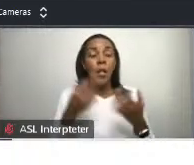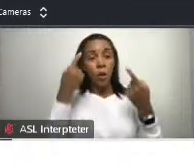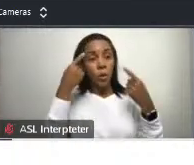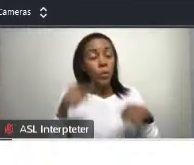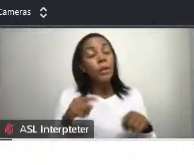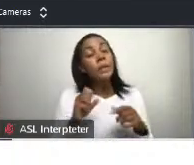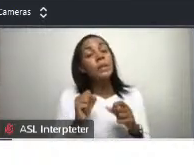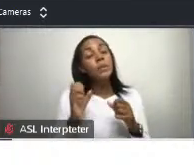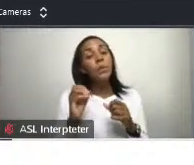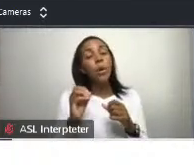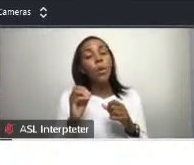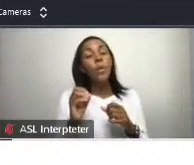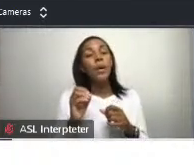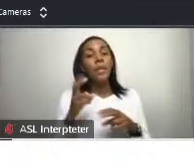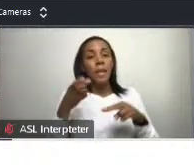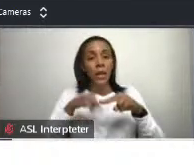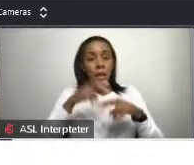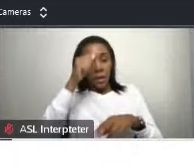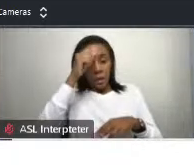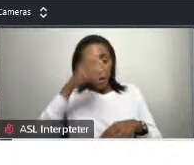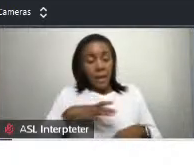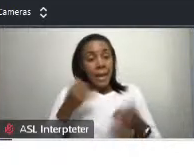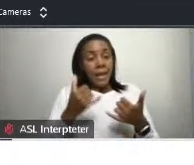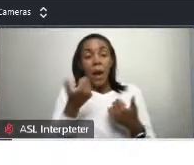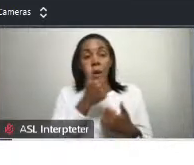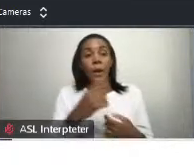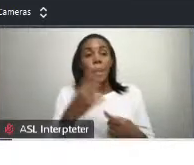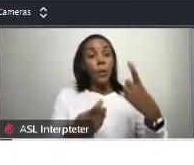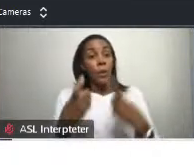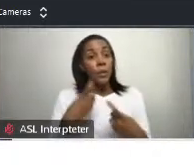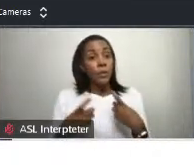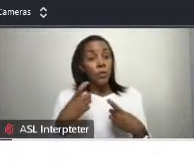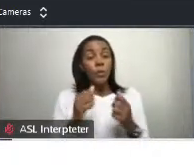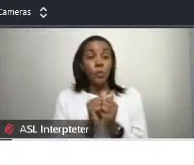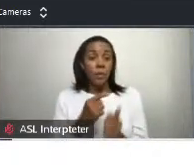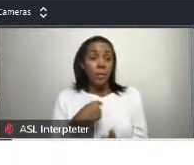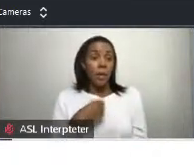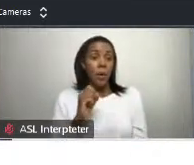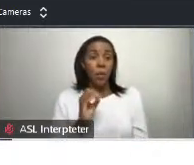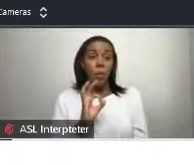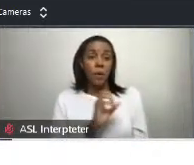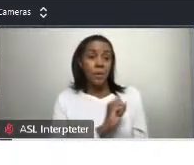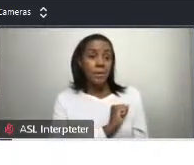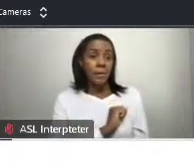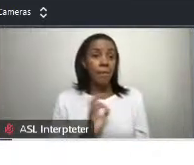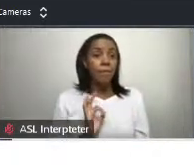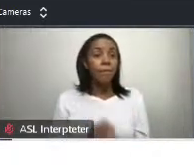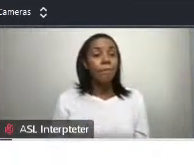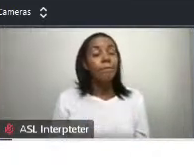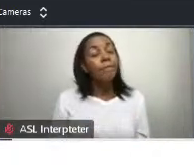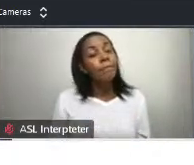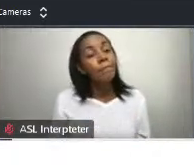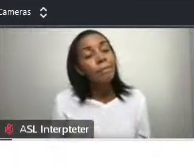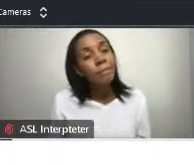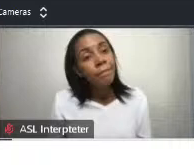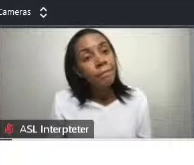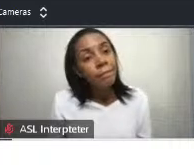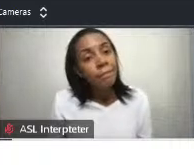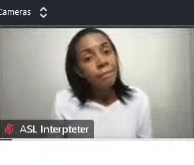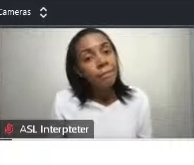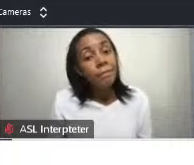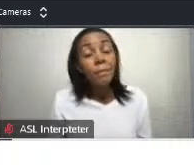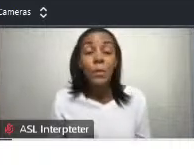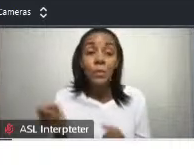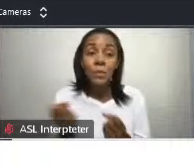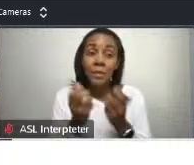Chairman, I'll hand it over to you for any questions that you may have of me or staff. And I will be, there was a